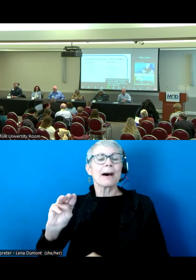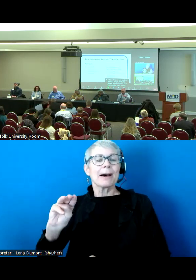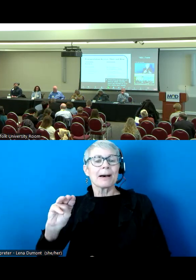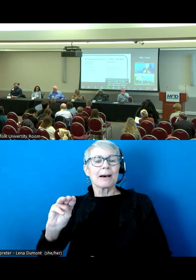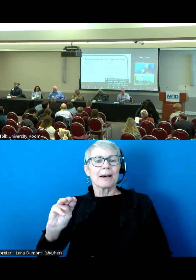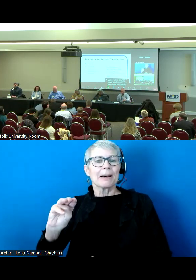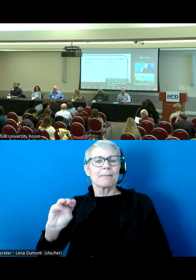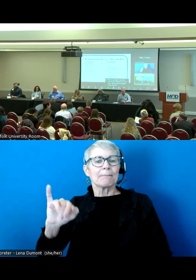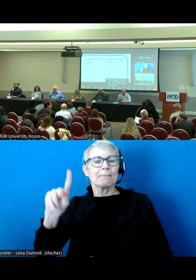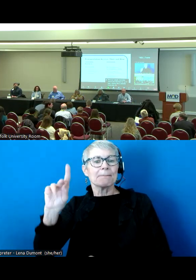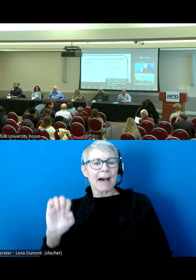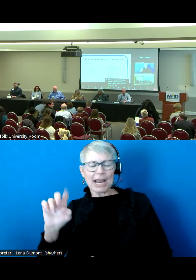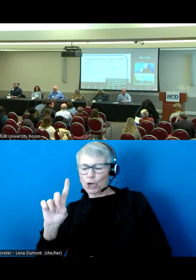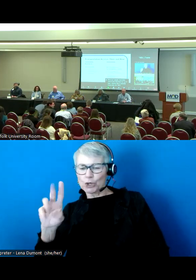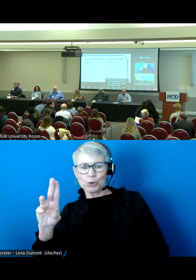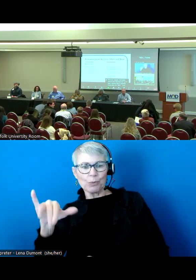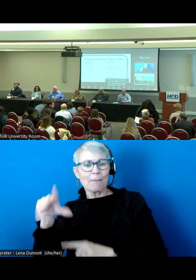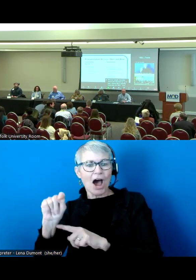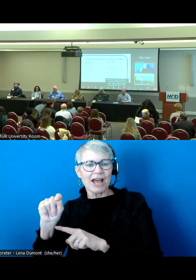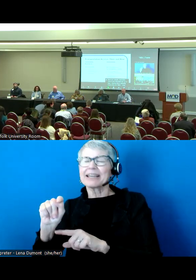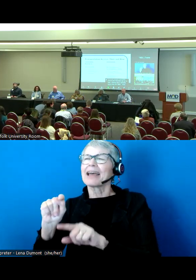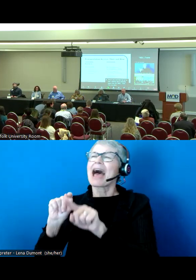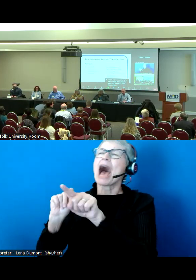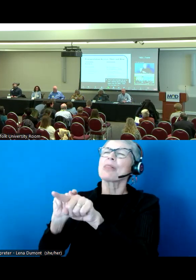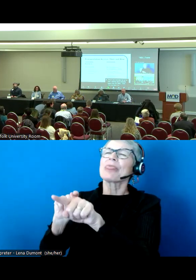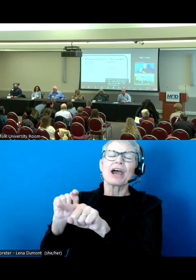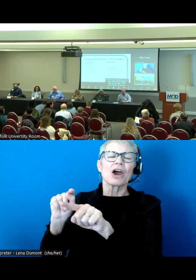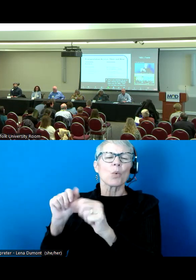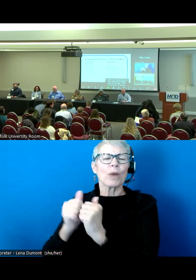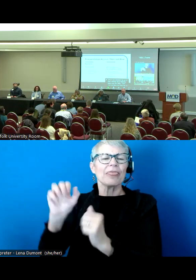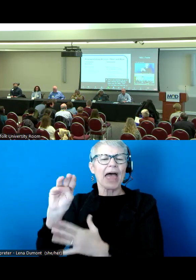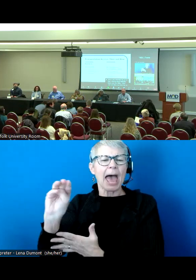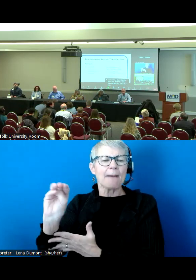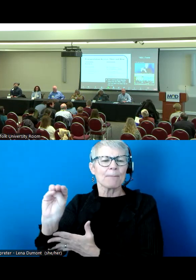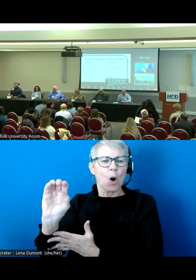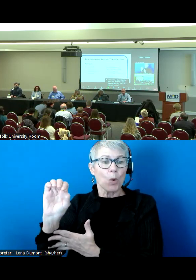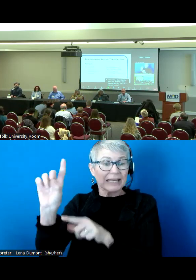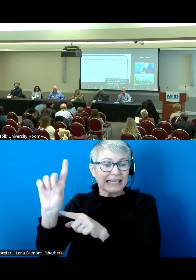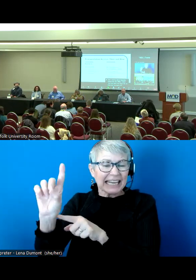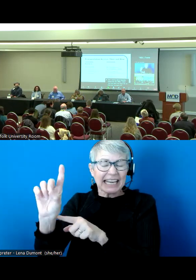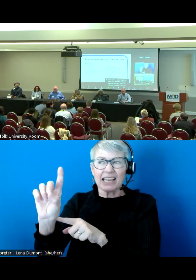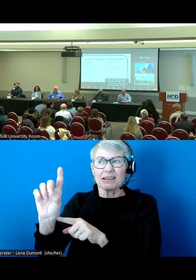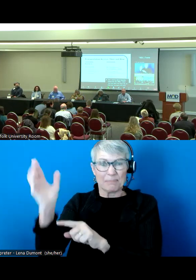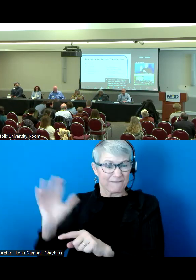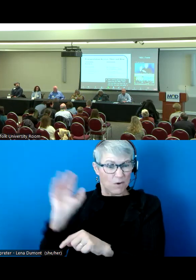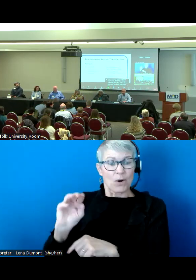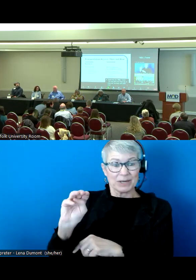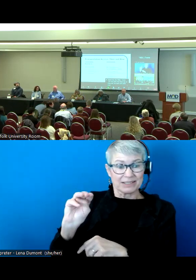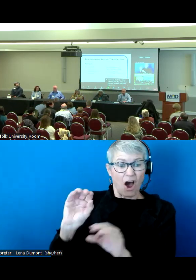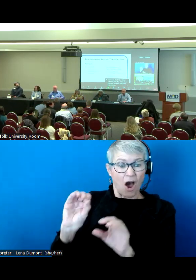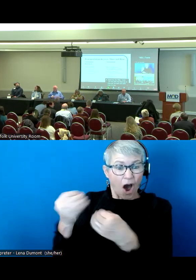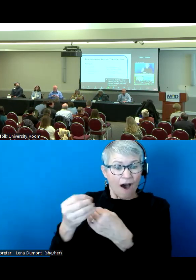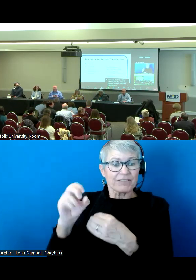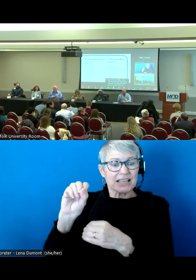I think he's out there, but a shout out to Mike, who's been with MOD since its days as Office of Handicapped Affairs in the